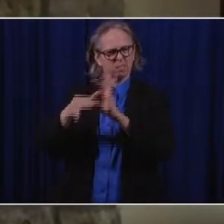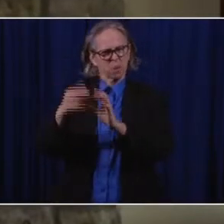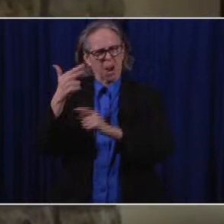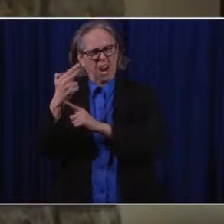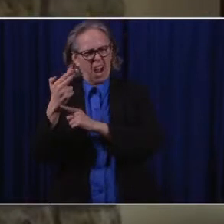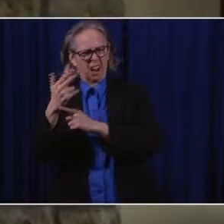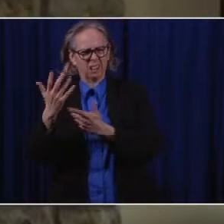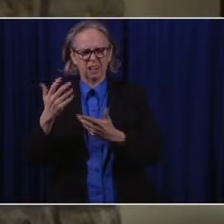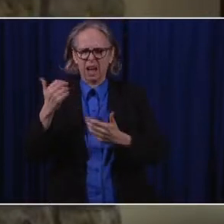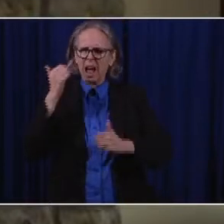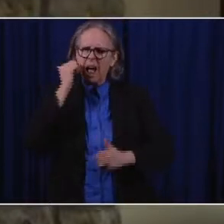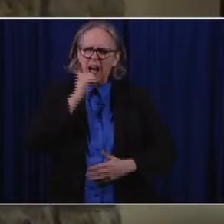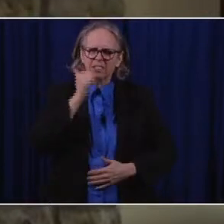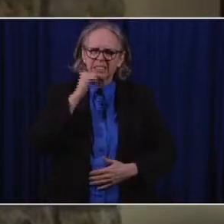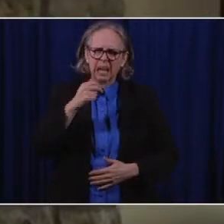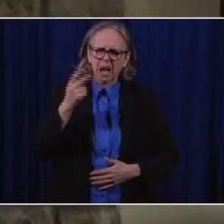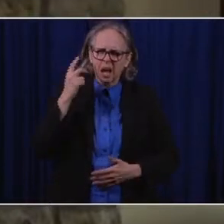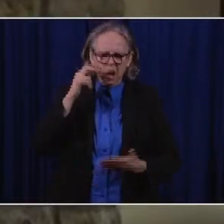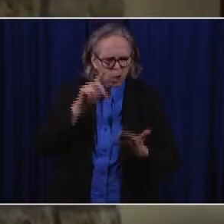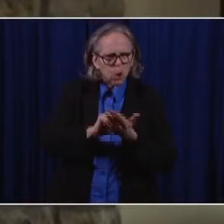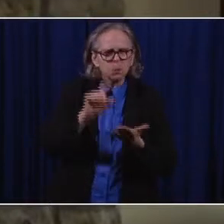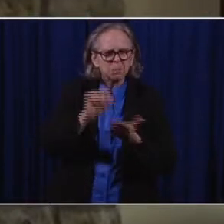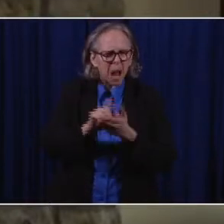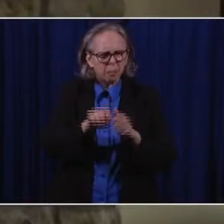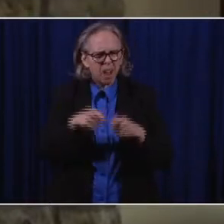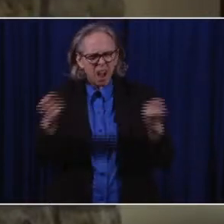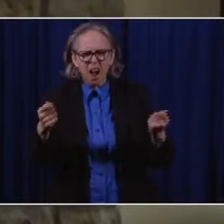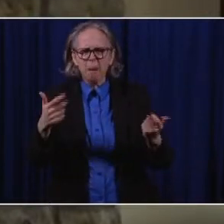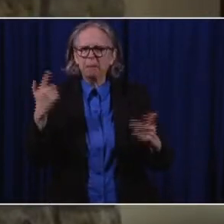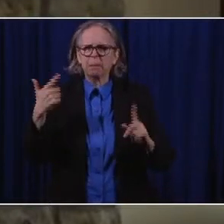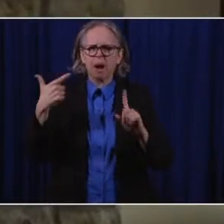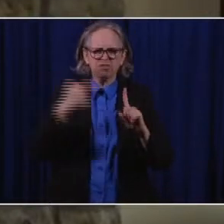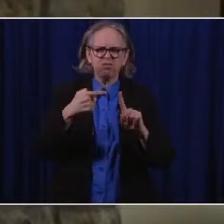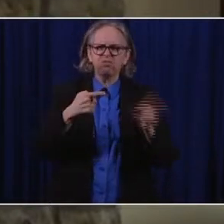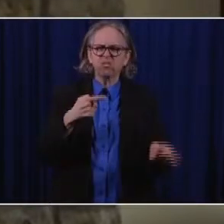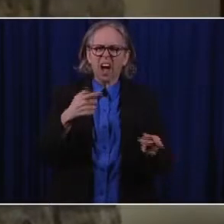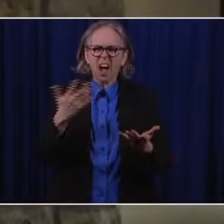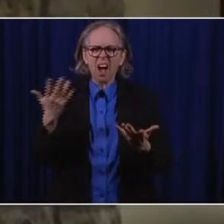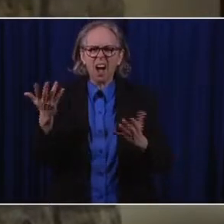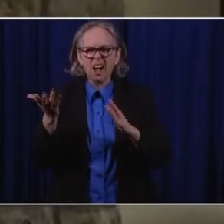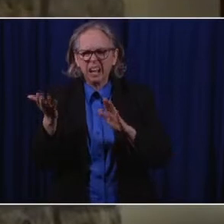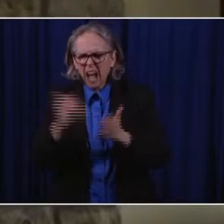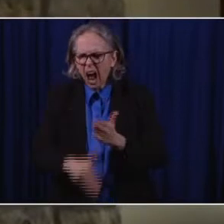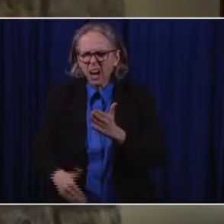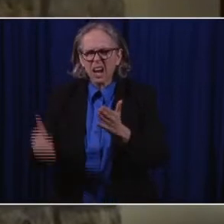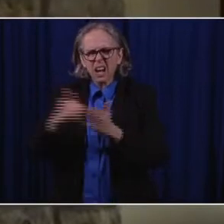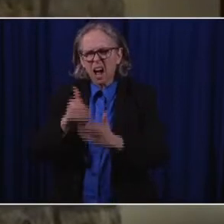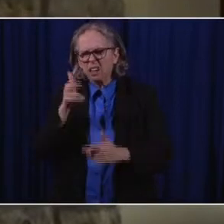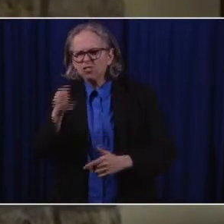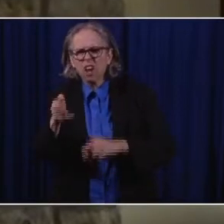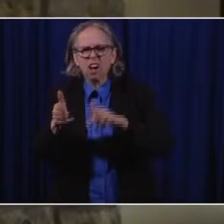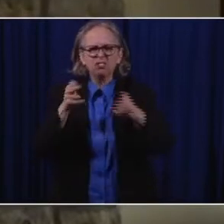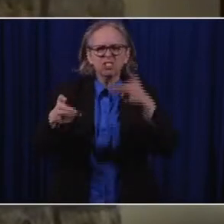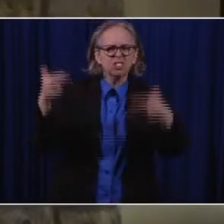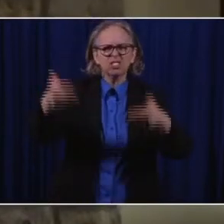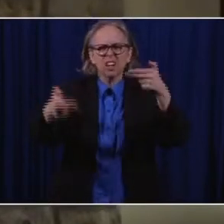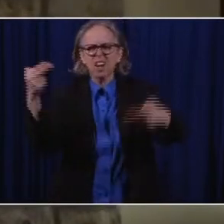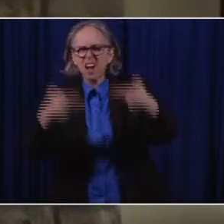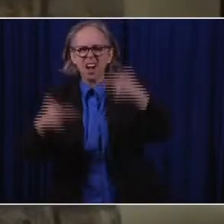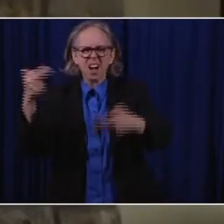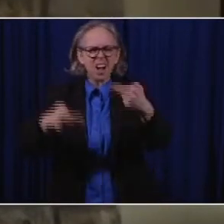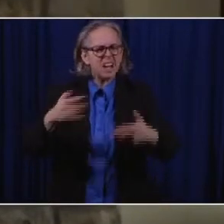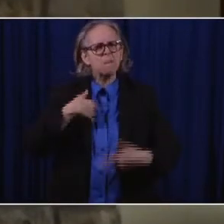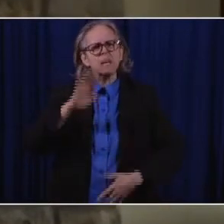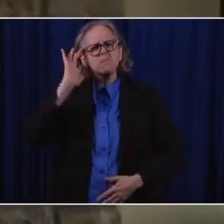I see someone killed by gunfire in the state of Ohio. Many, many, many times they're convicted